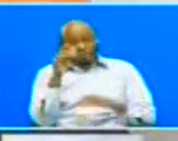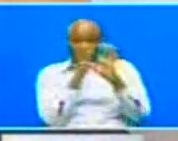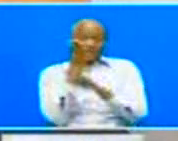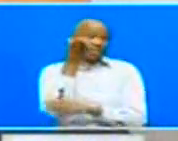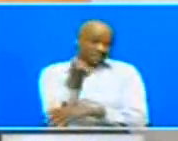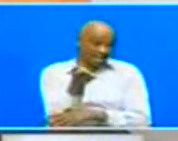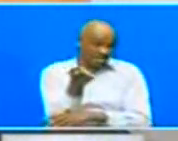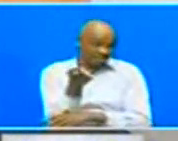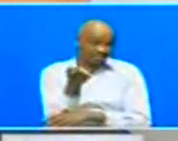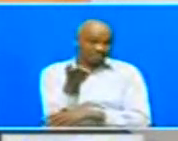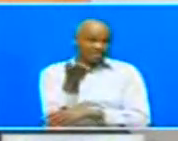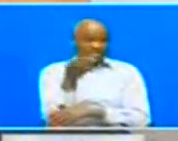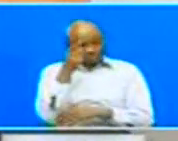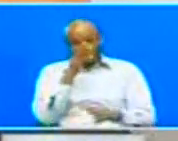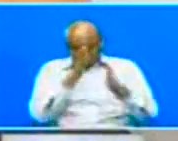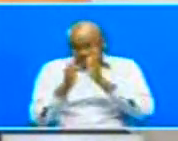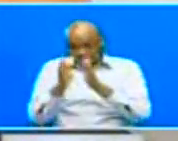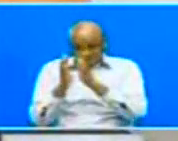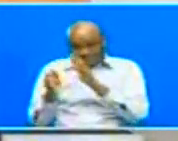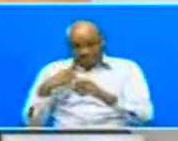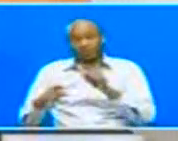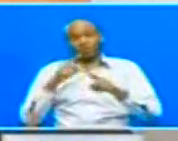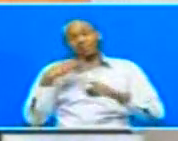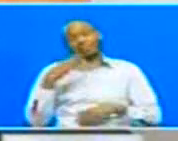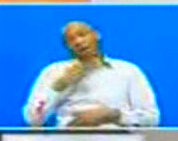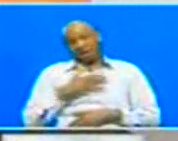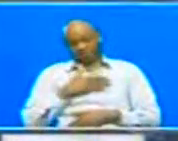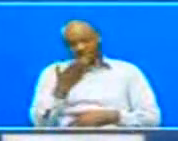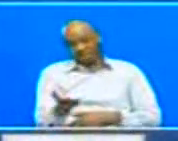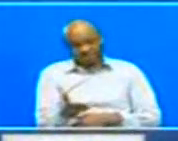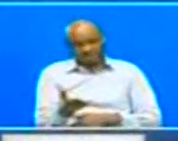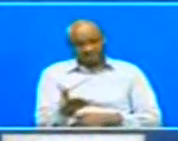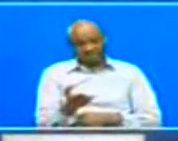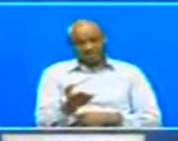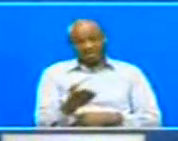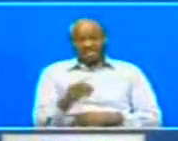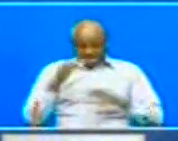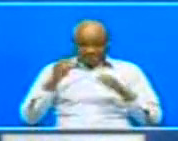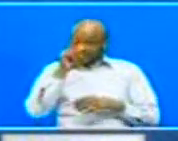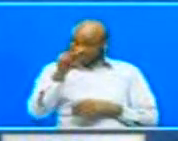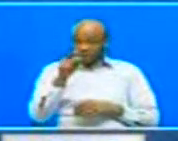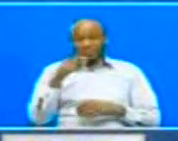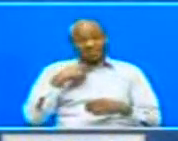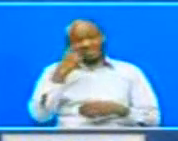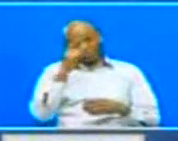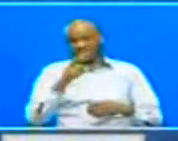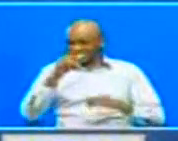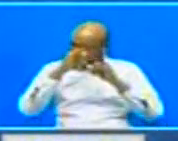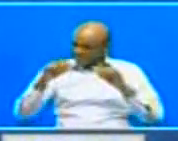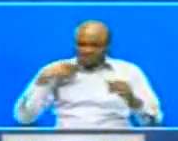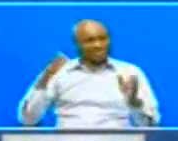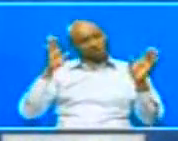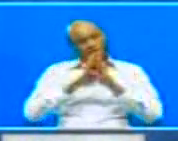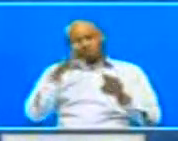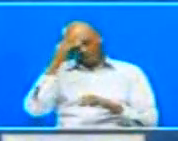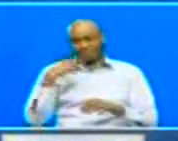haven and as staging areas for their terrorist activities. So you're not going to answer as the far question. As those as that is concerned, those camps need to be